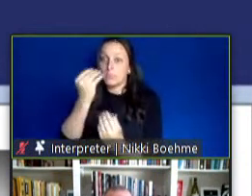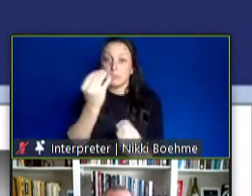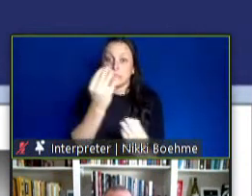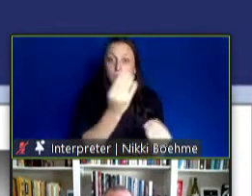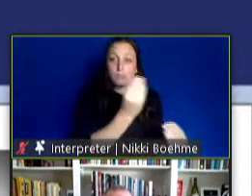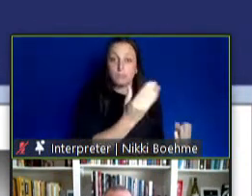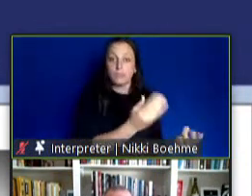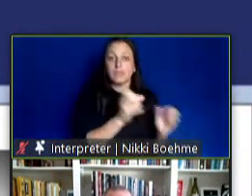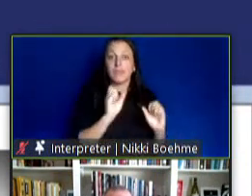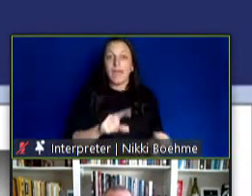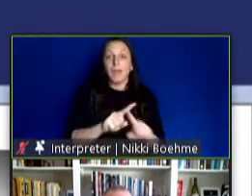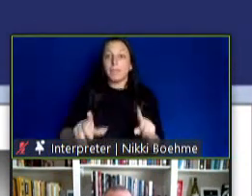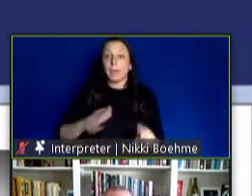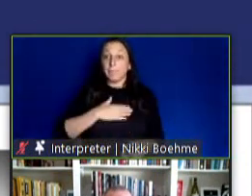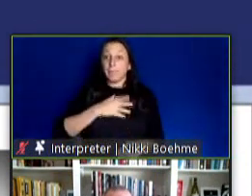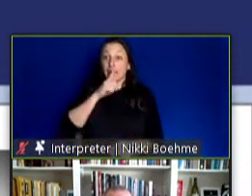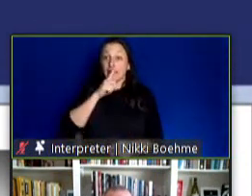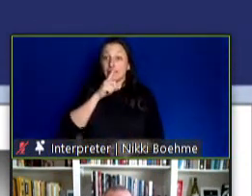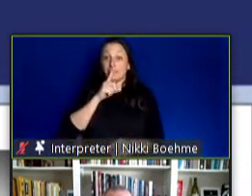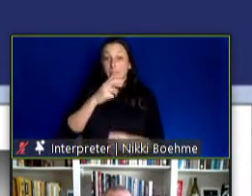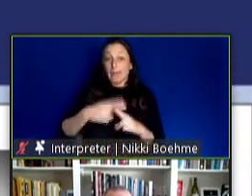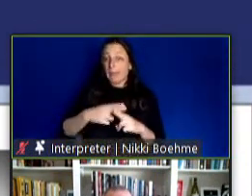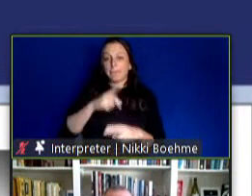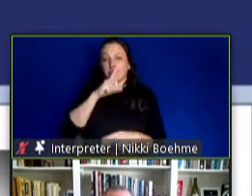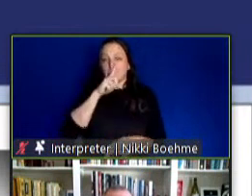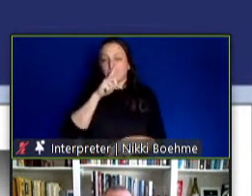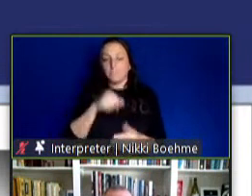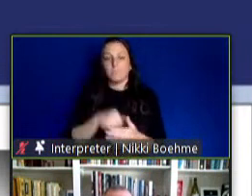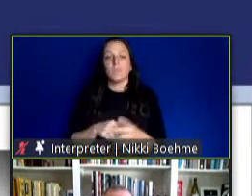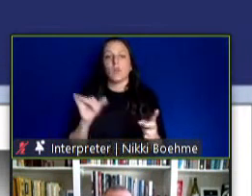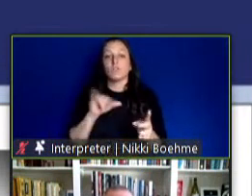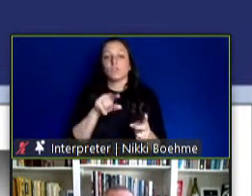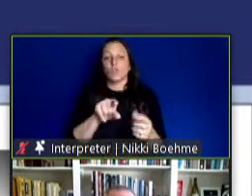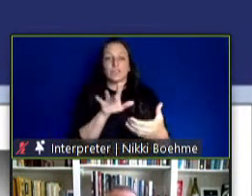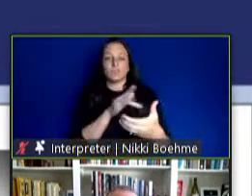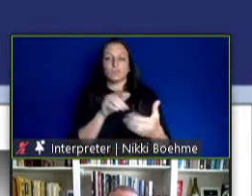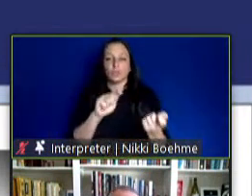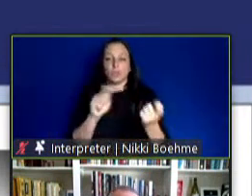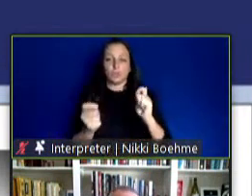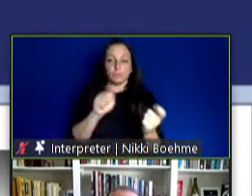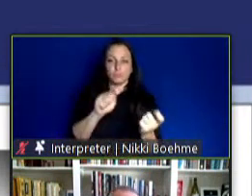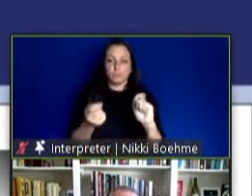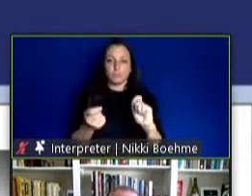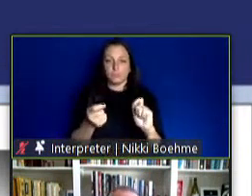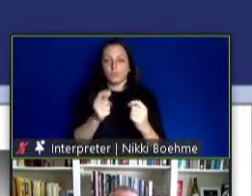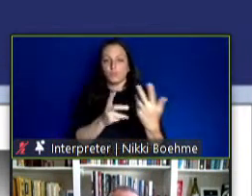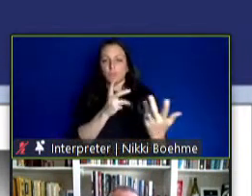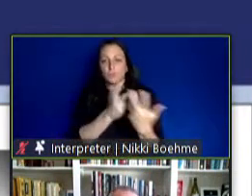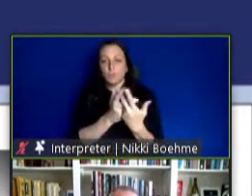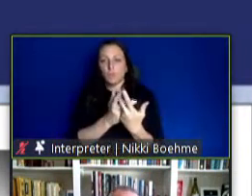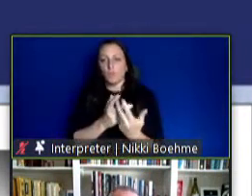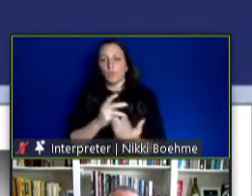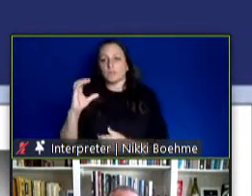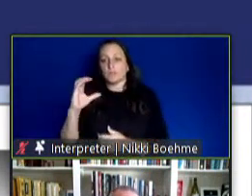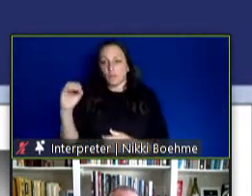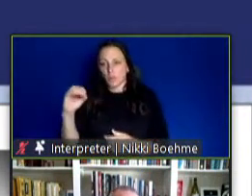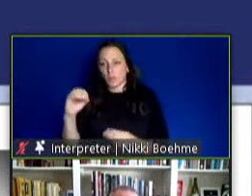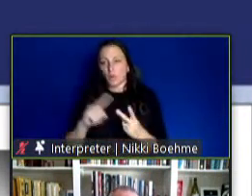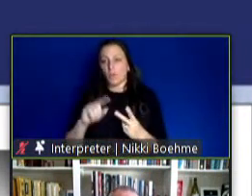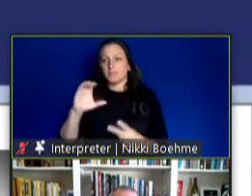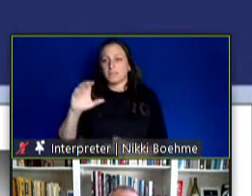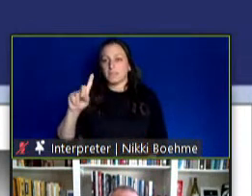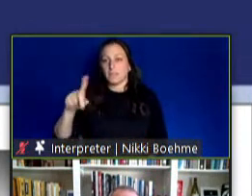Throughout the process, we provide them a lot of information. These screens are customizable to what Colorado and CDPHE want to make sure that